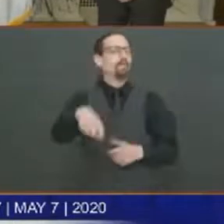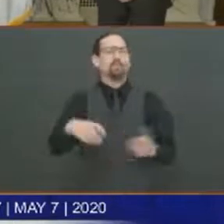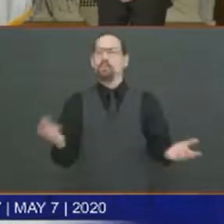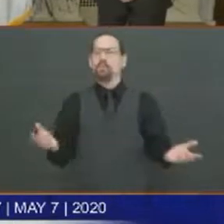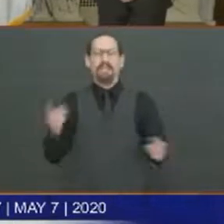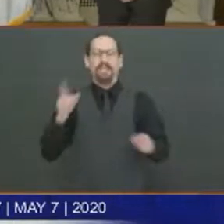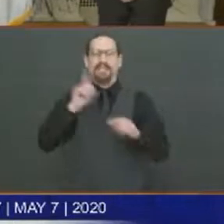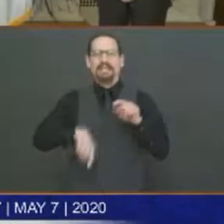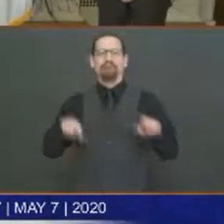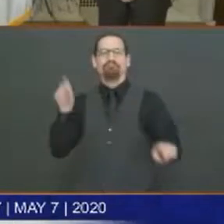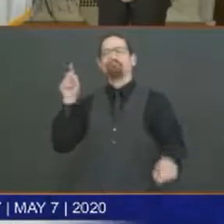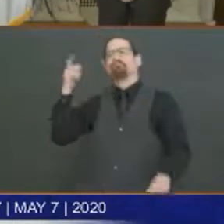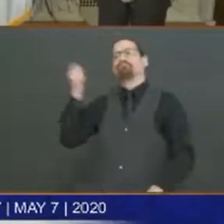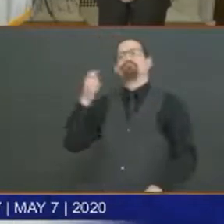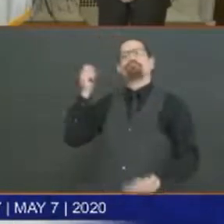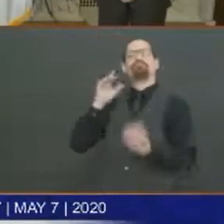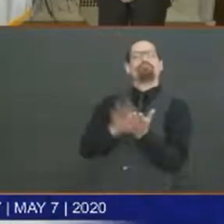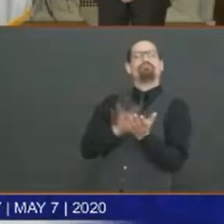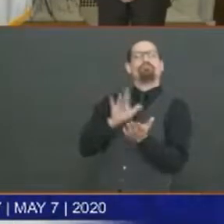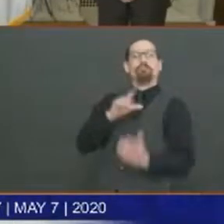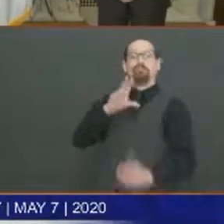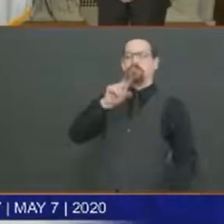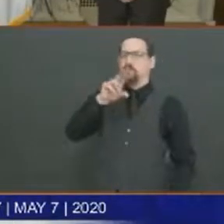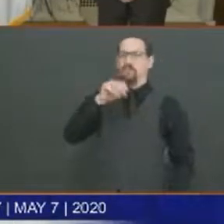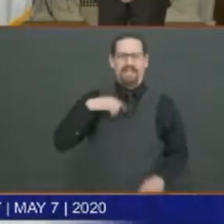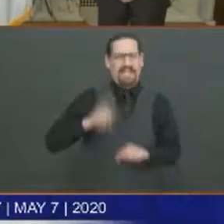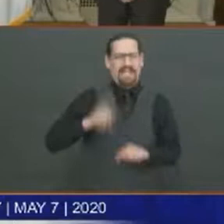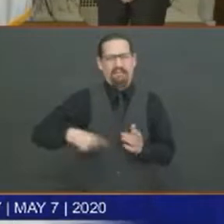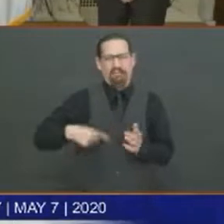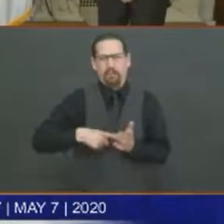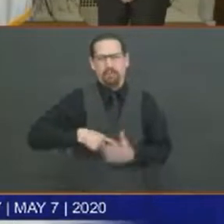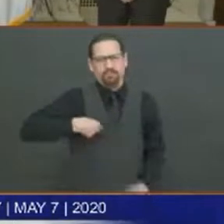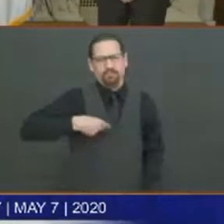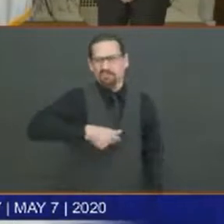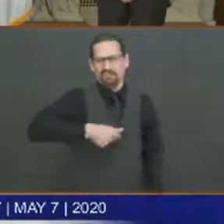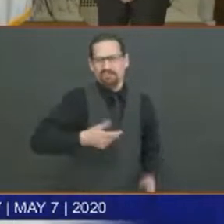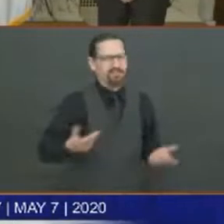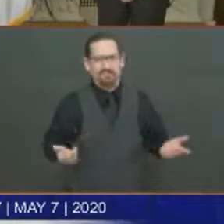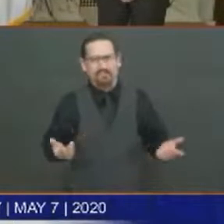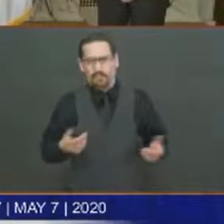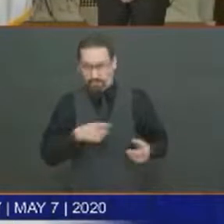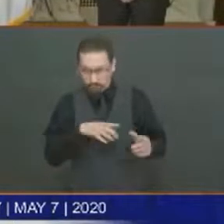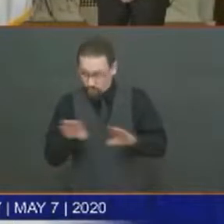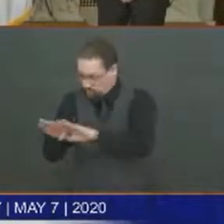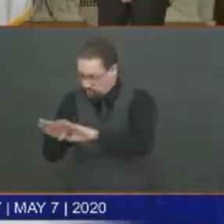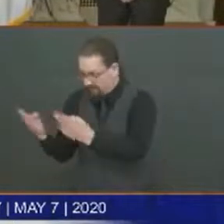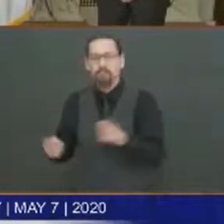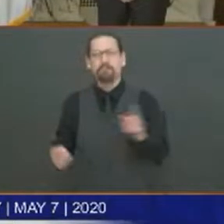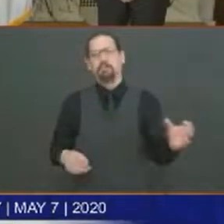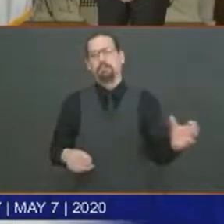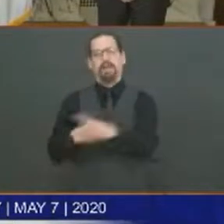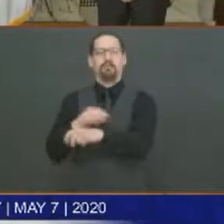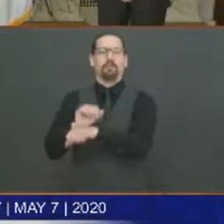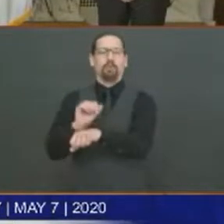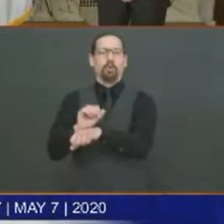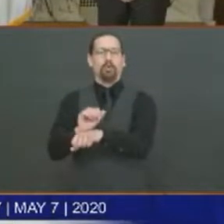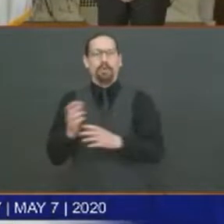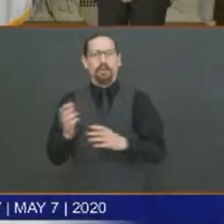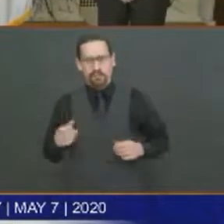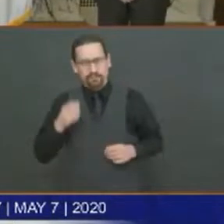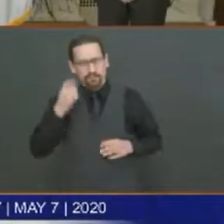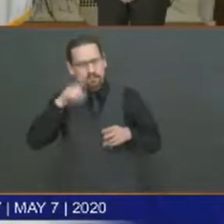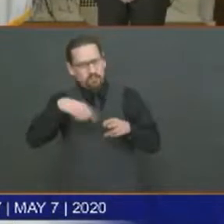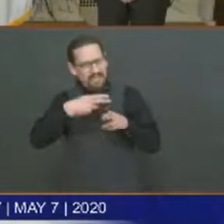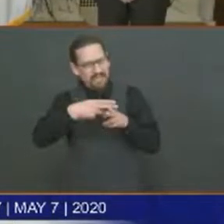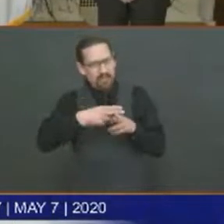we can do. What we are trying to do is help businesses find employees. So we're using Skills for